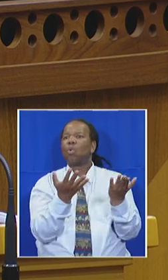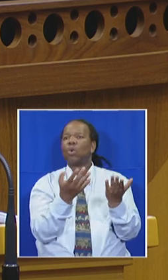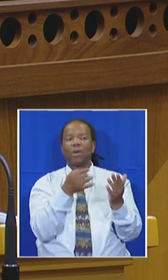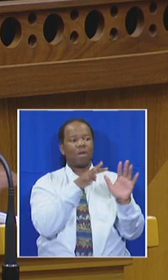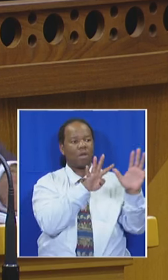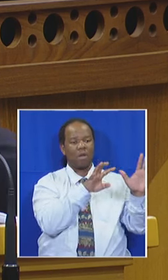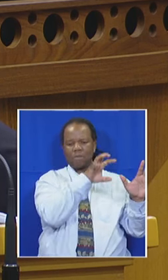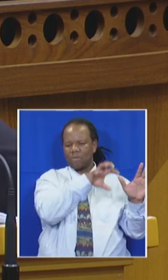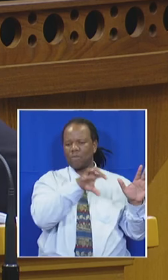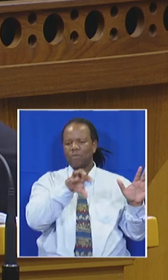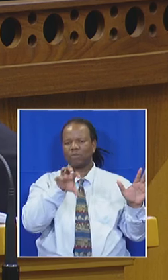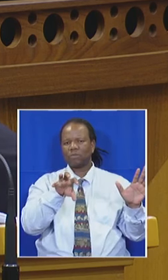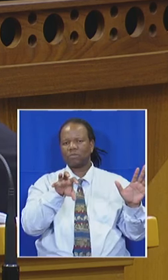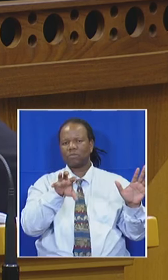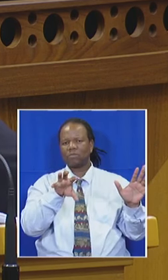Uma